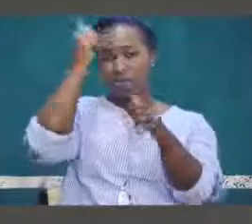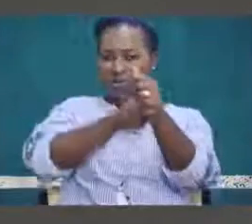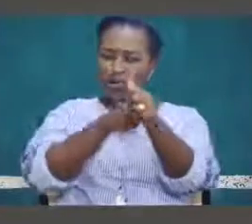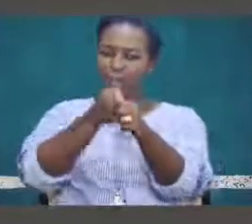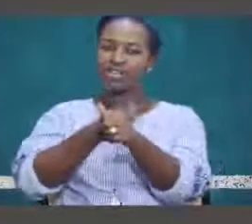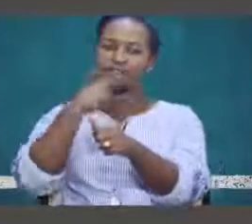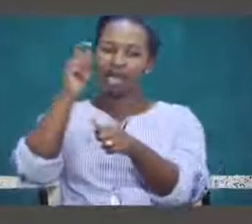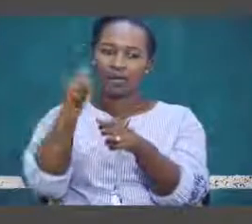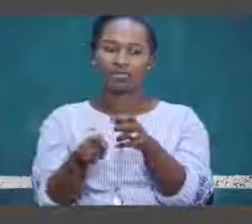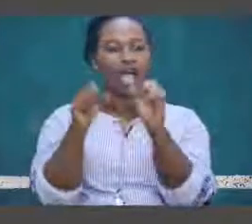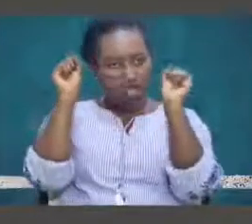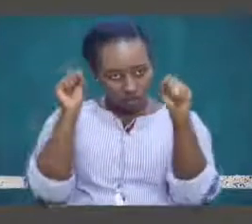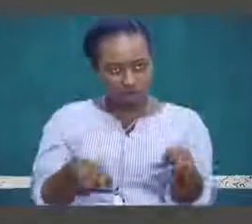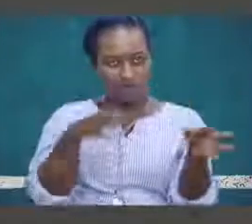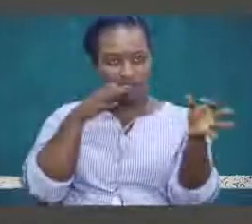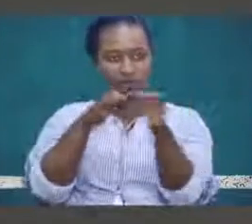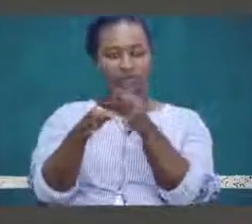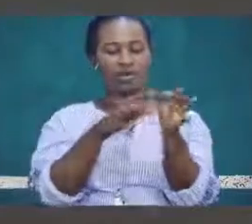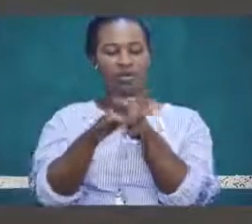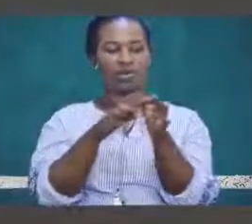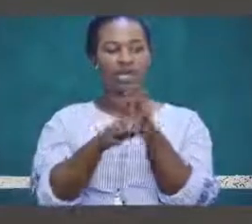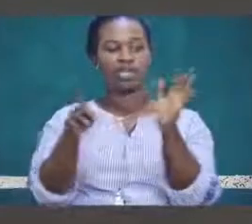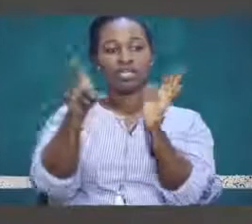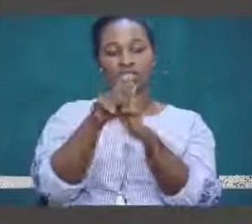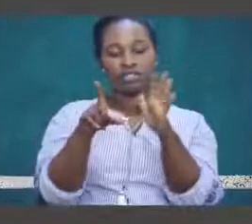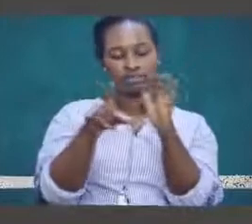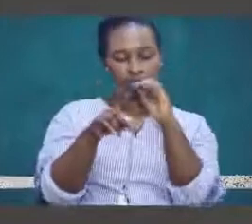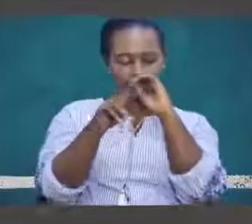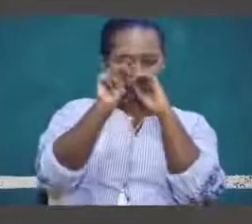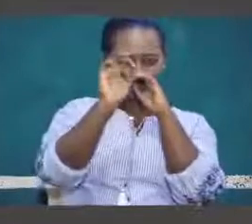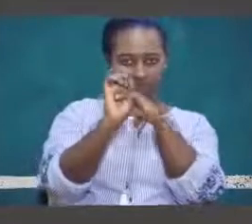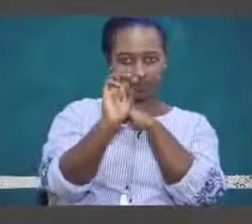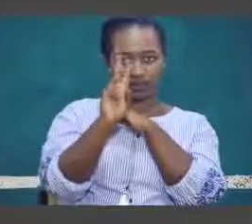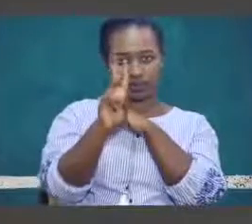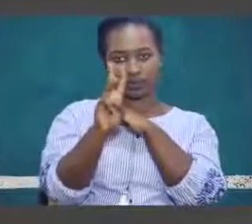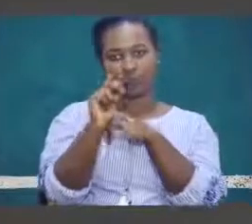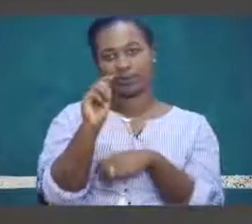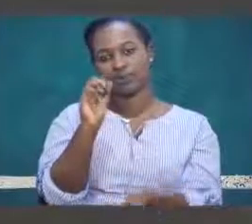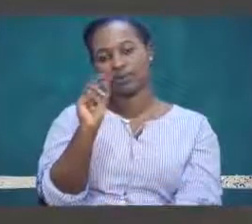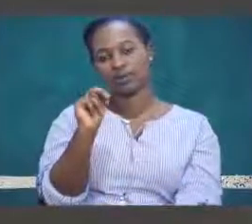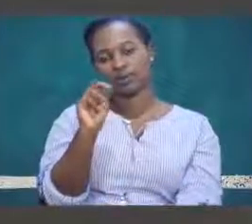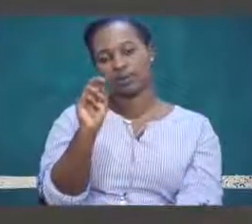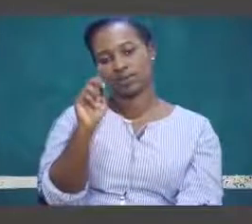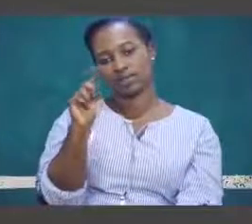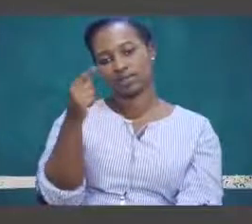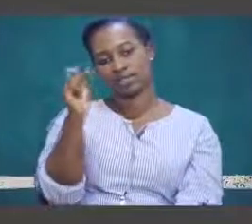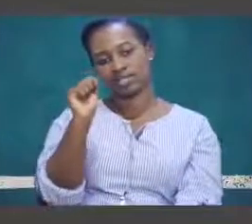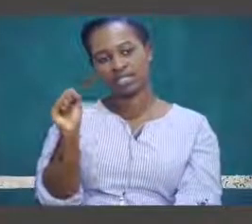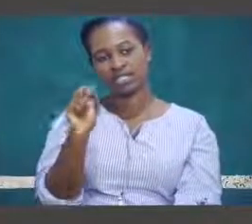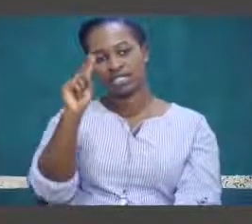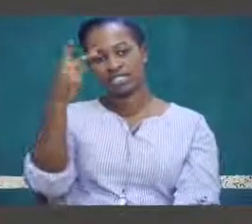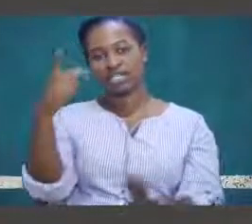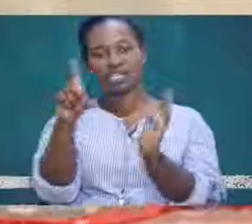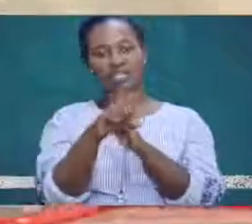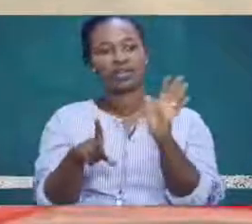to state Newton's second law of motion, and also you should be able to use the